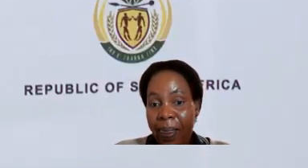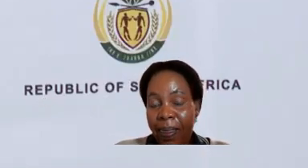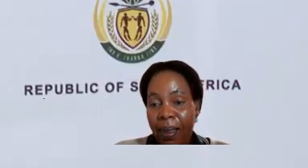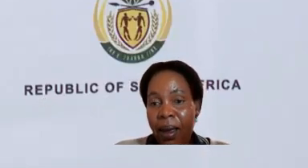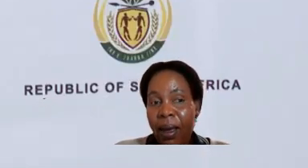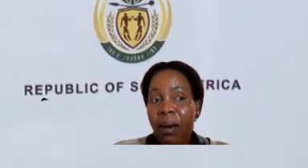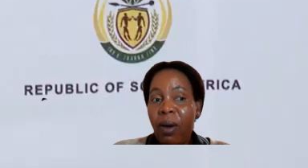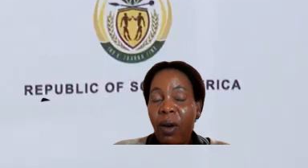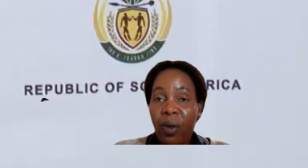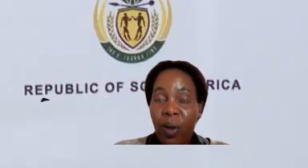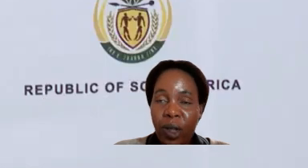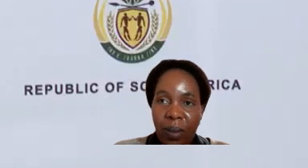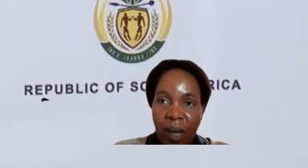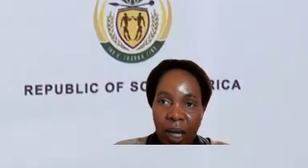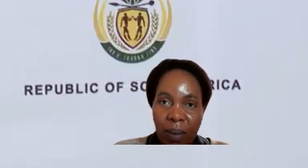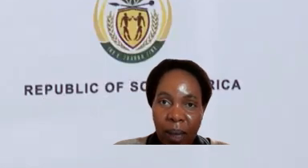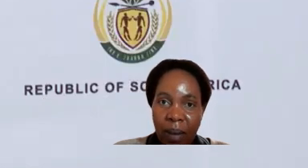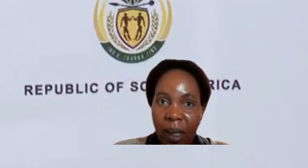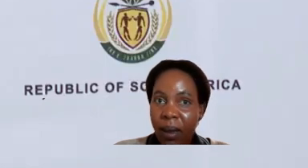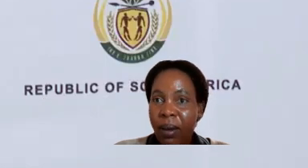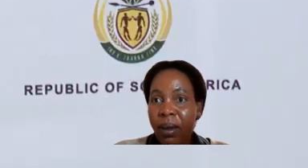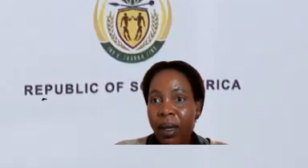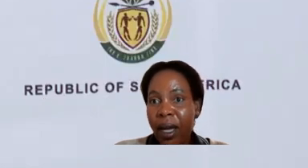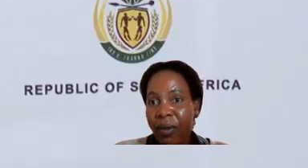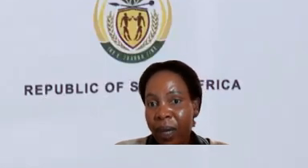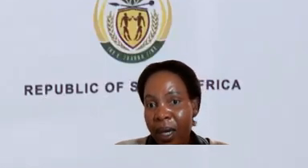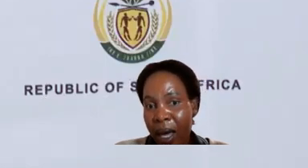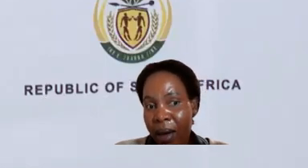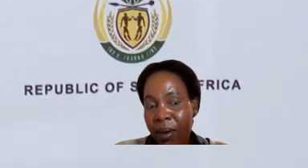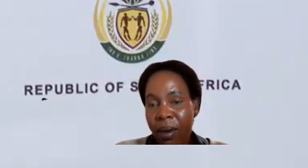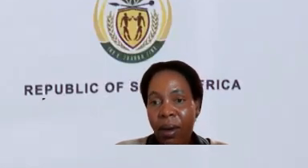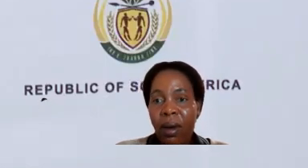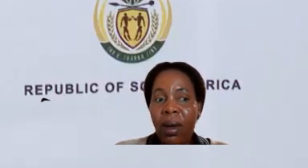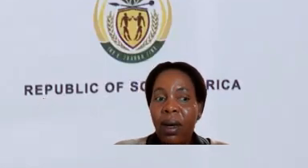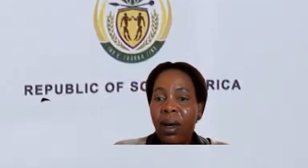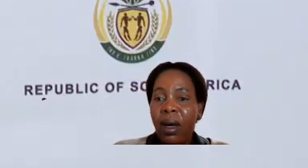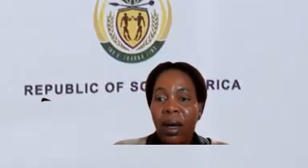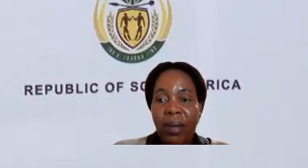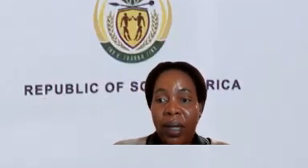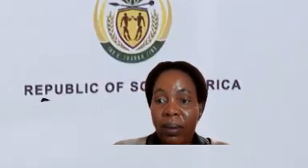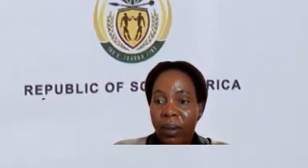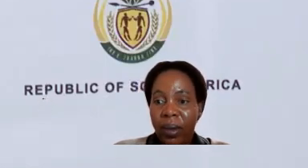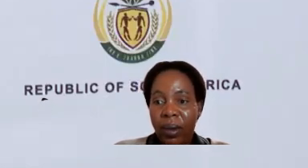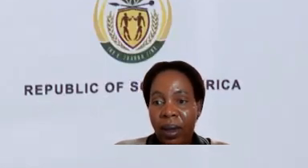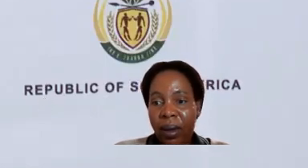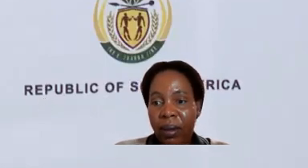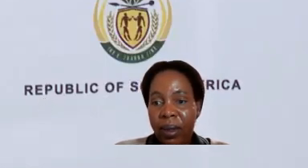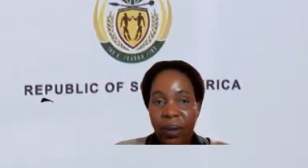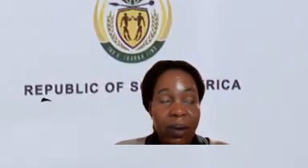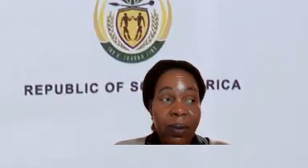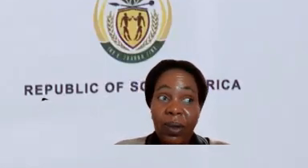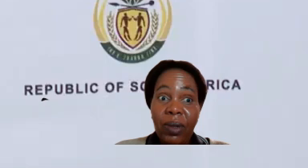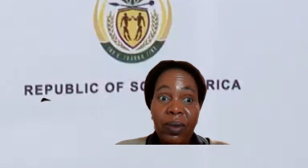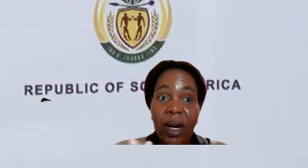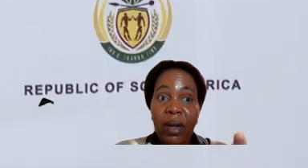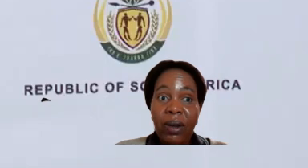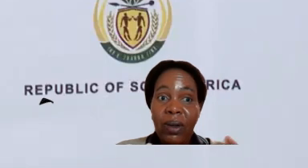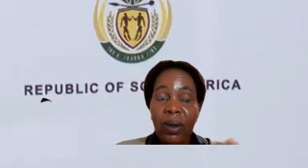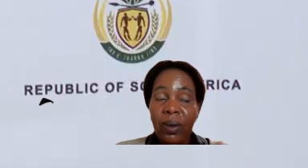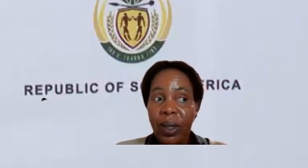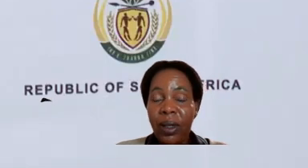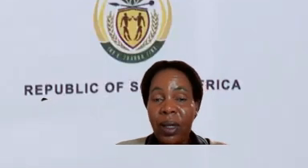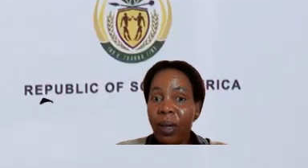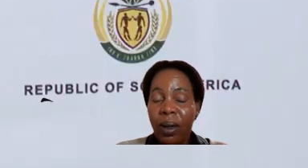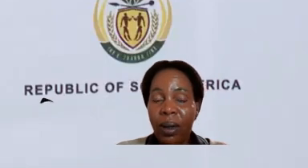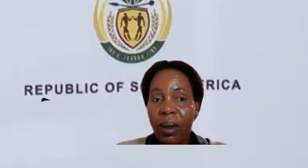now. Of course, the media is blaming the government now. I mean, it's one of the reasons why you